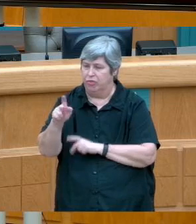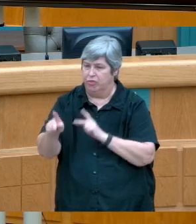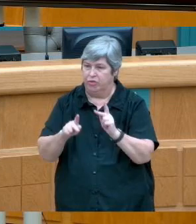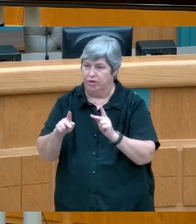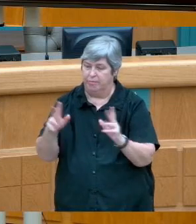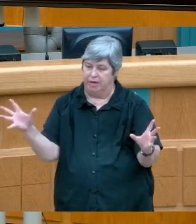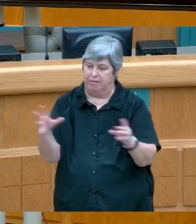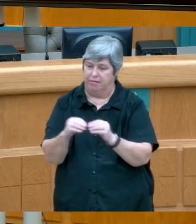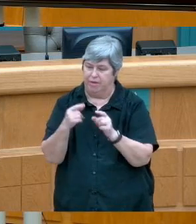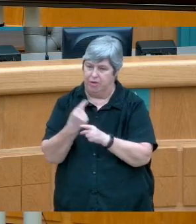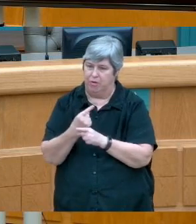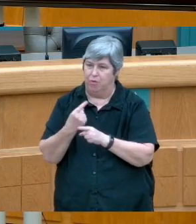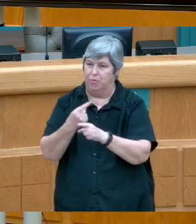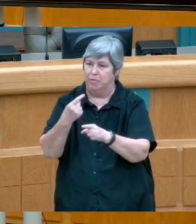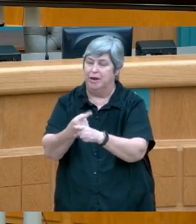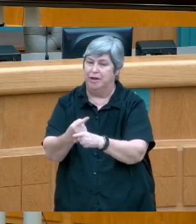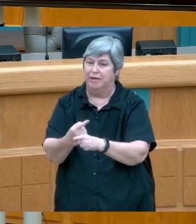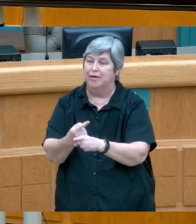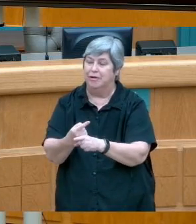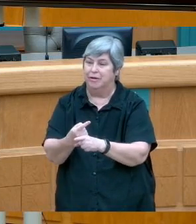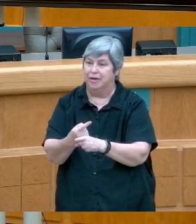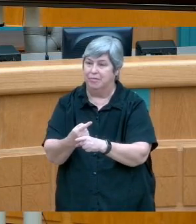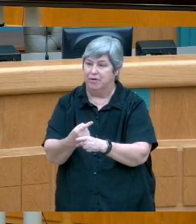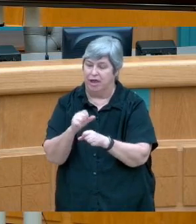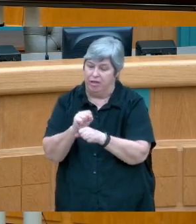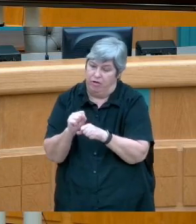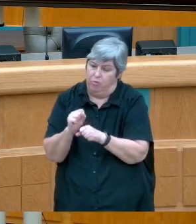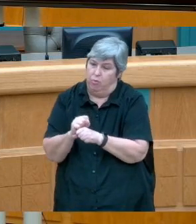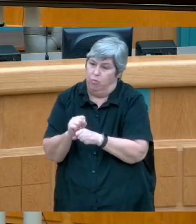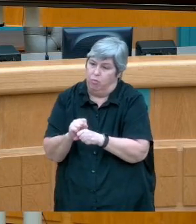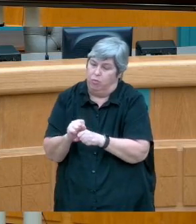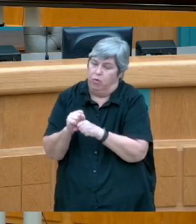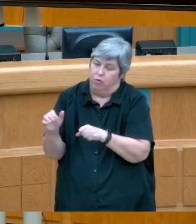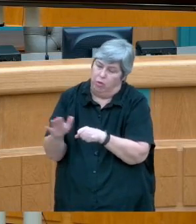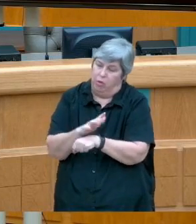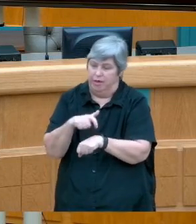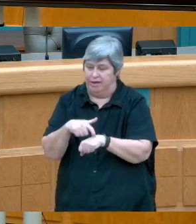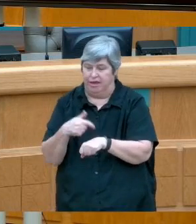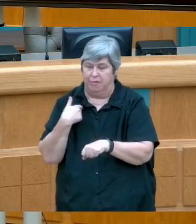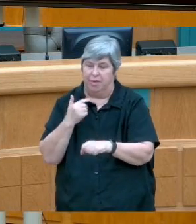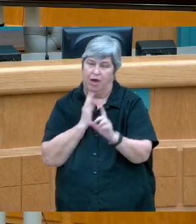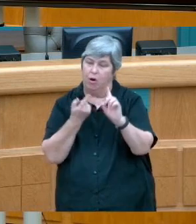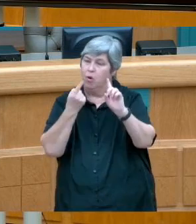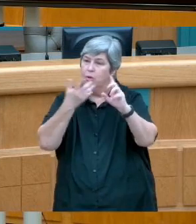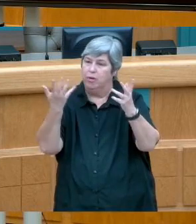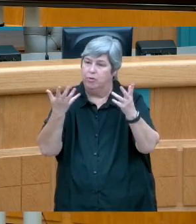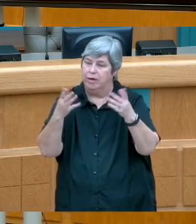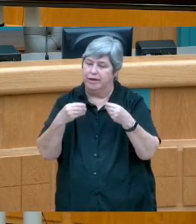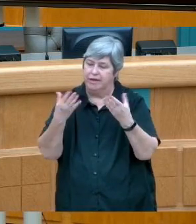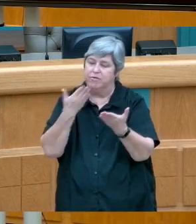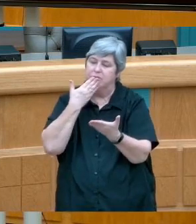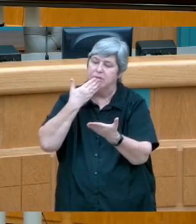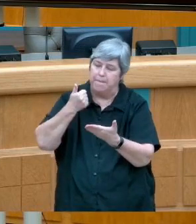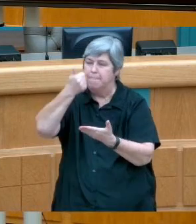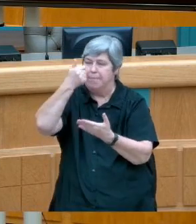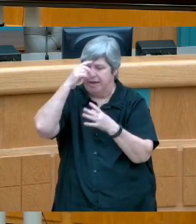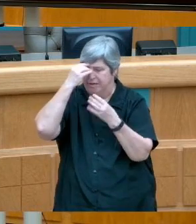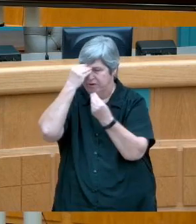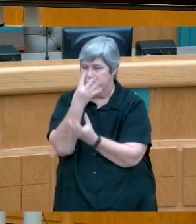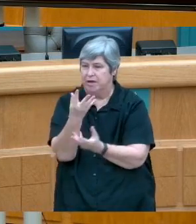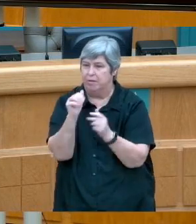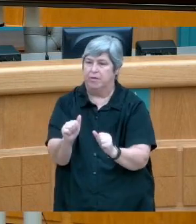who meet regularly, work the whole time. And our goal is to provide the best information we